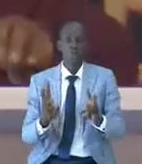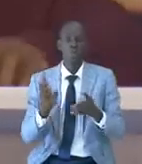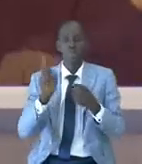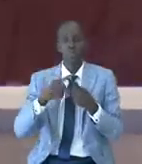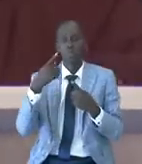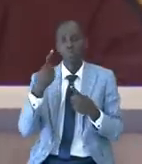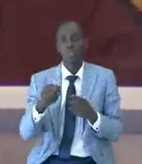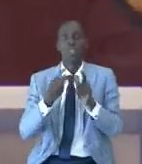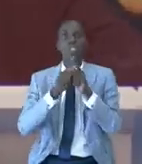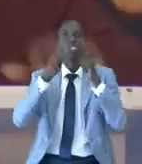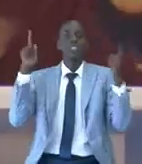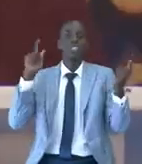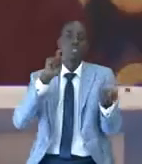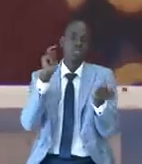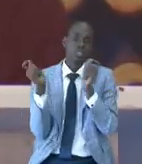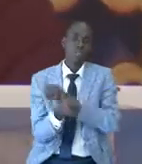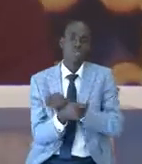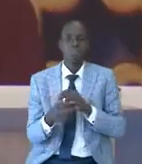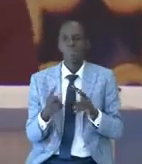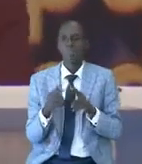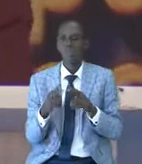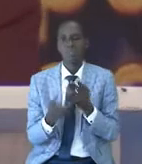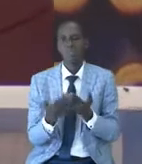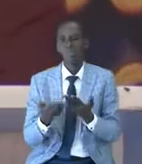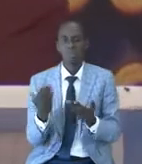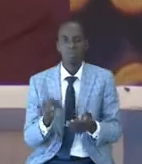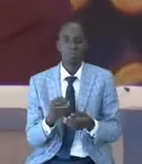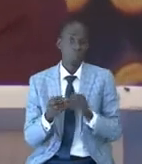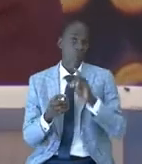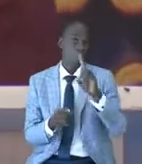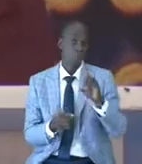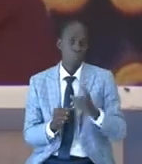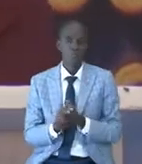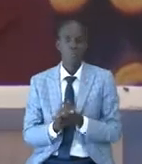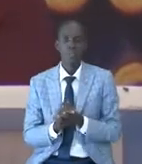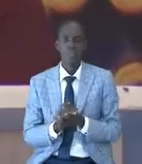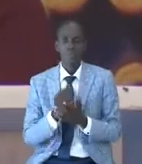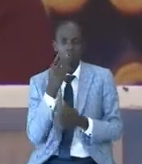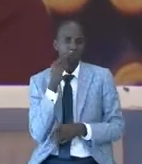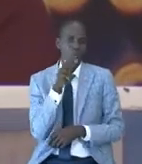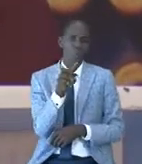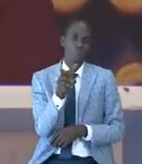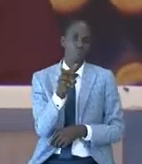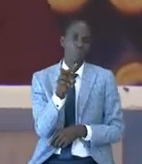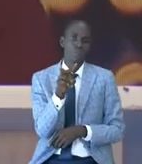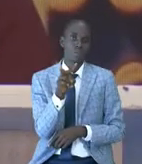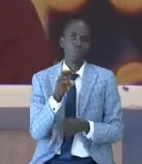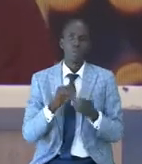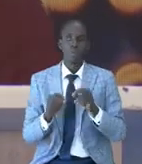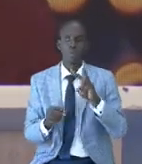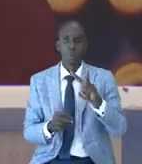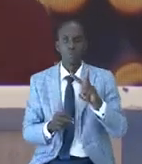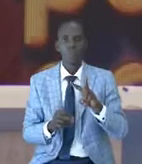the great change. Very simple. Number one, behold. Number